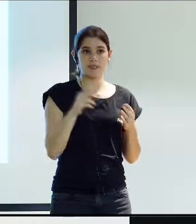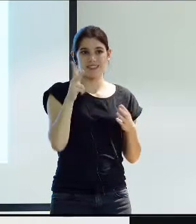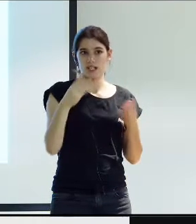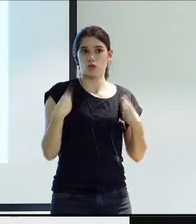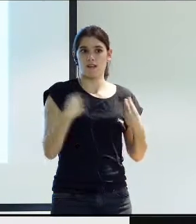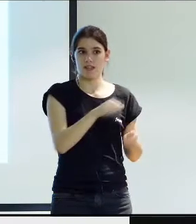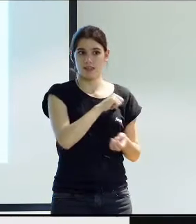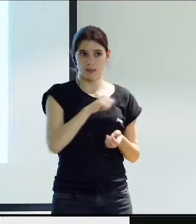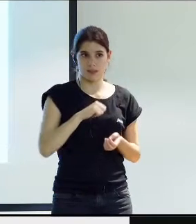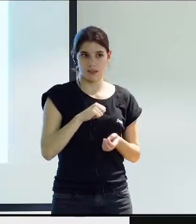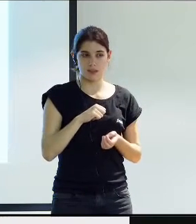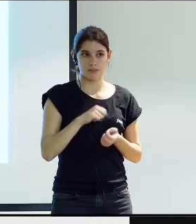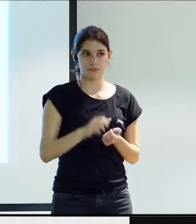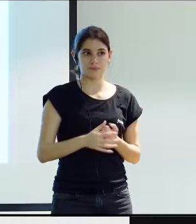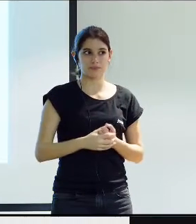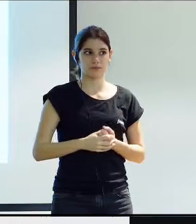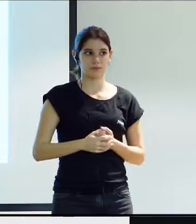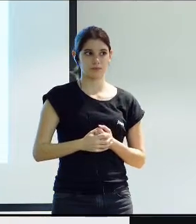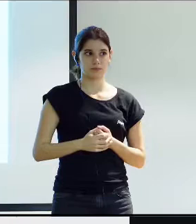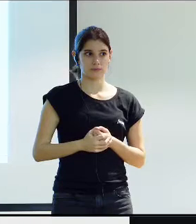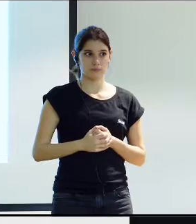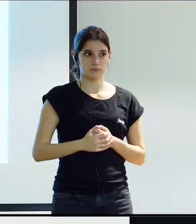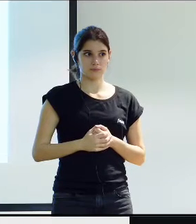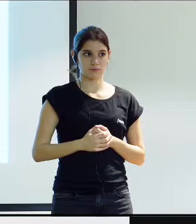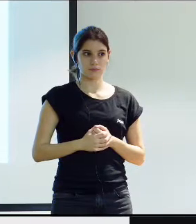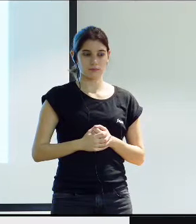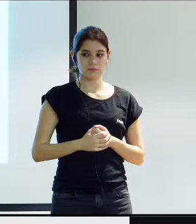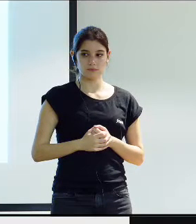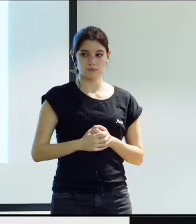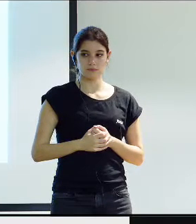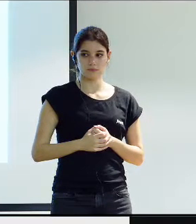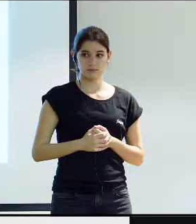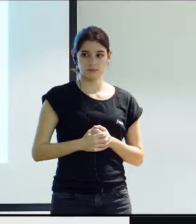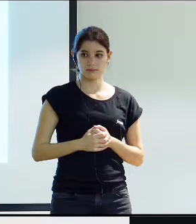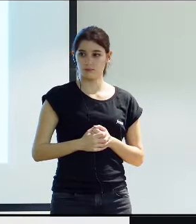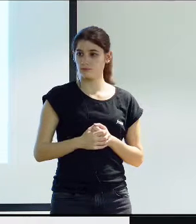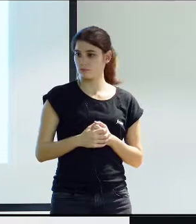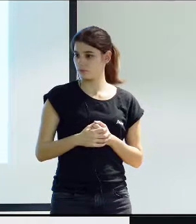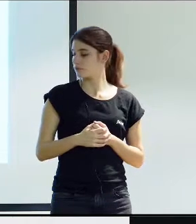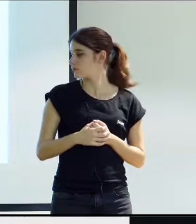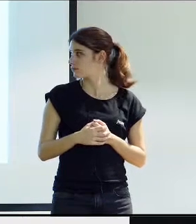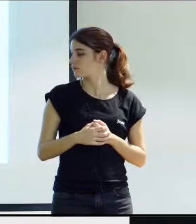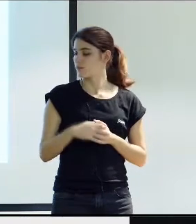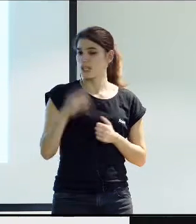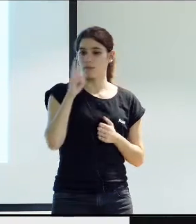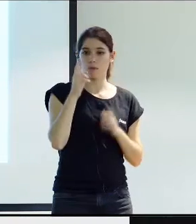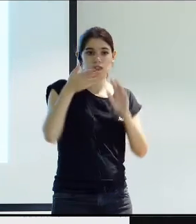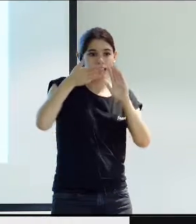found in Article 19 of the CRPD and is unfolded in the